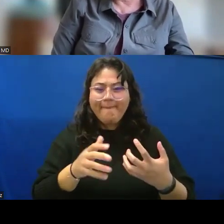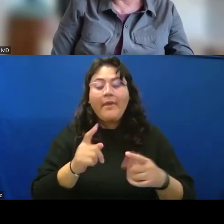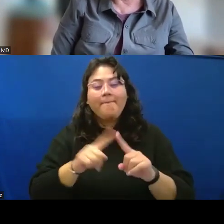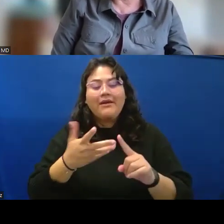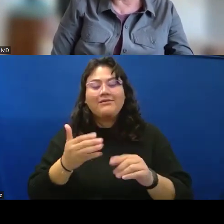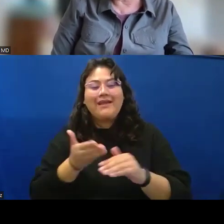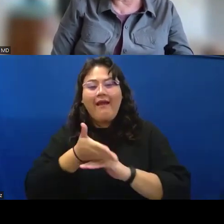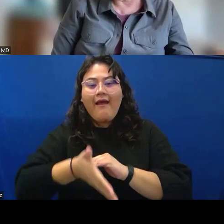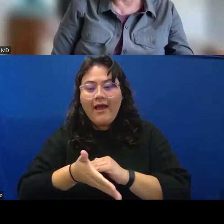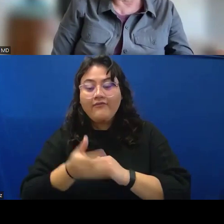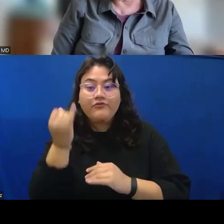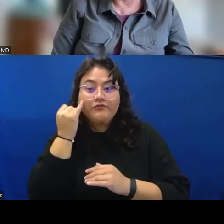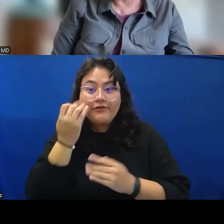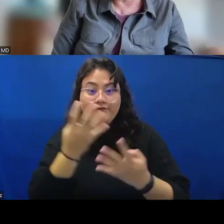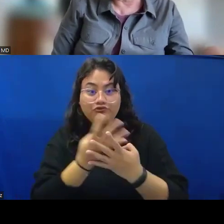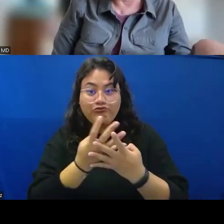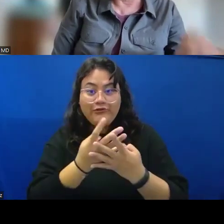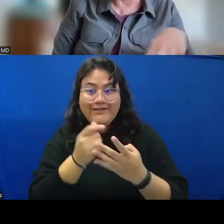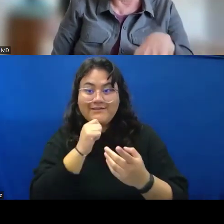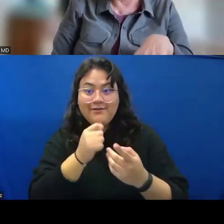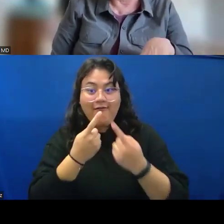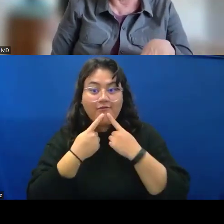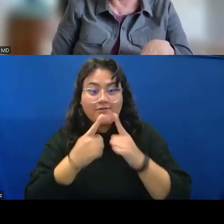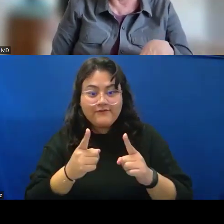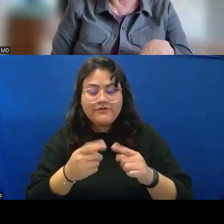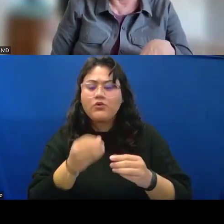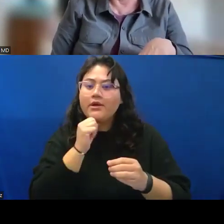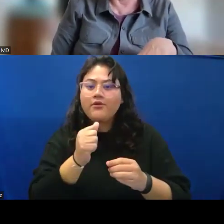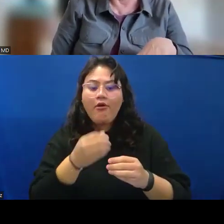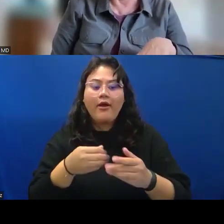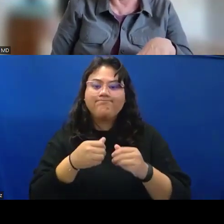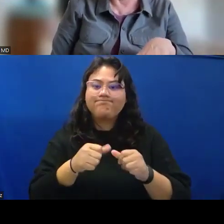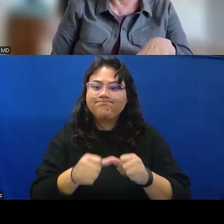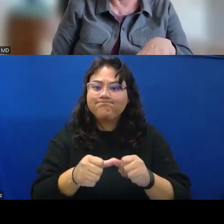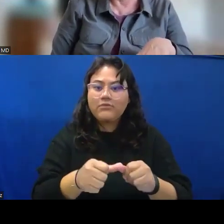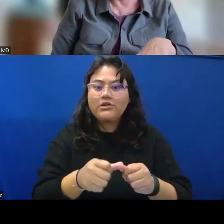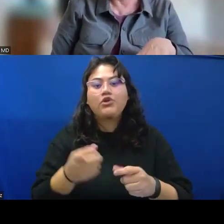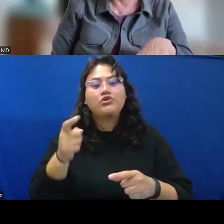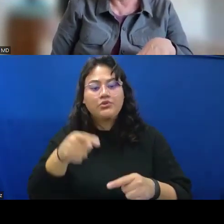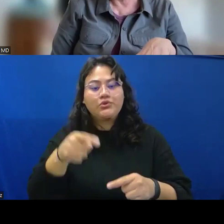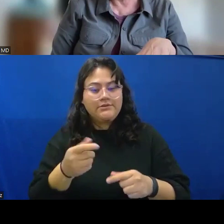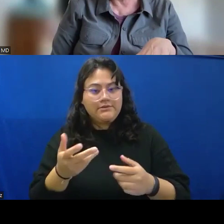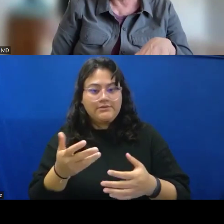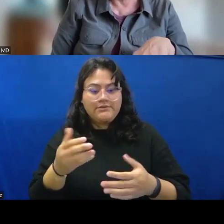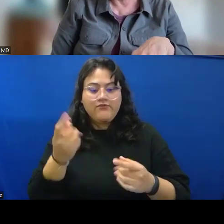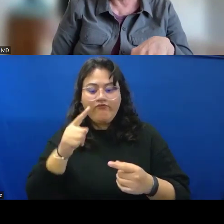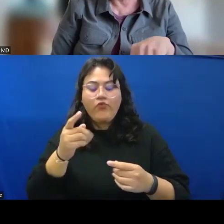hearing, but become deaf or hard of hearing sometime in infancy or adolescence.